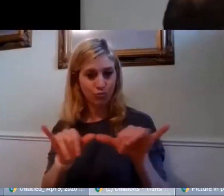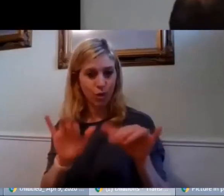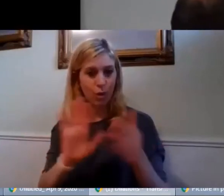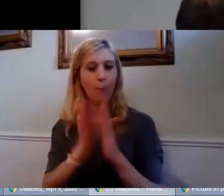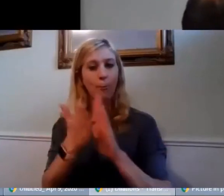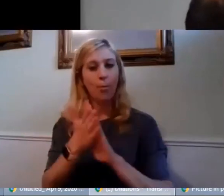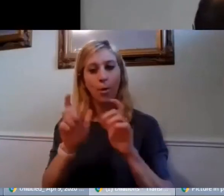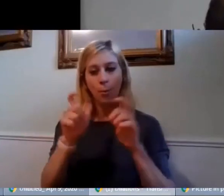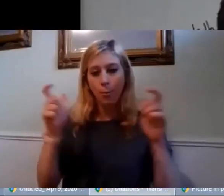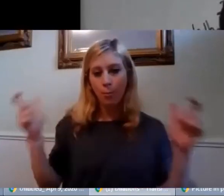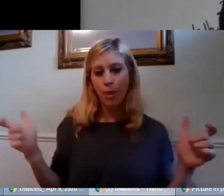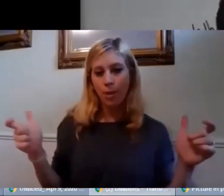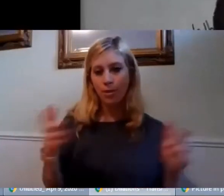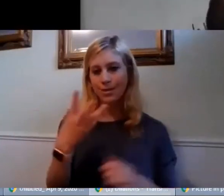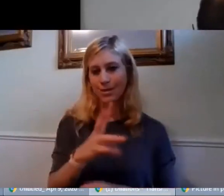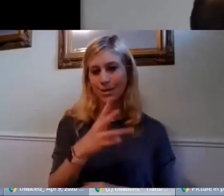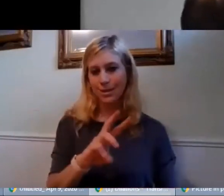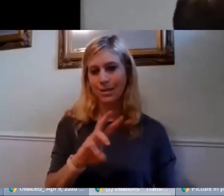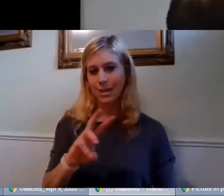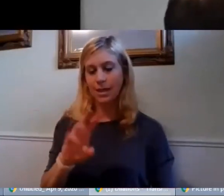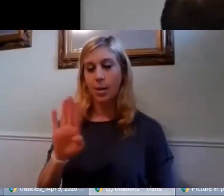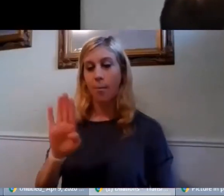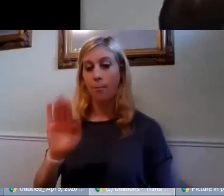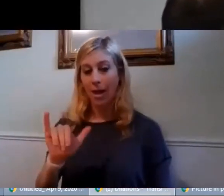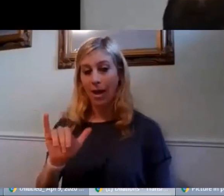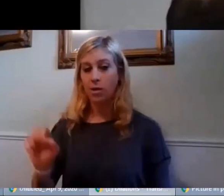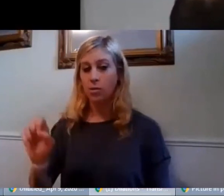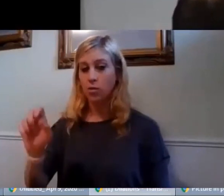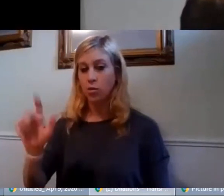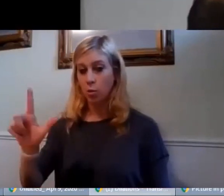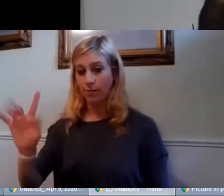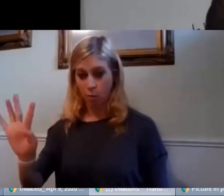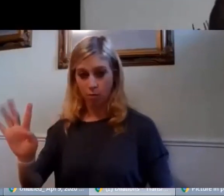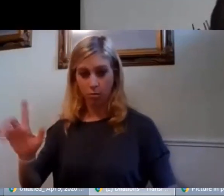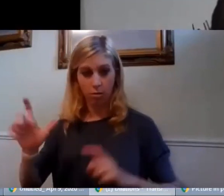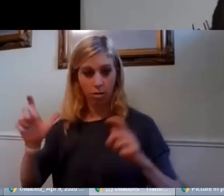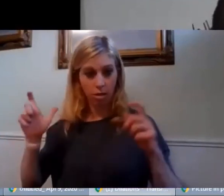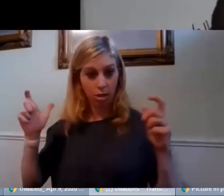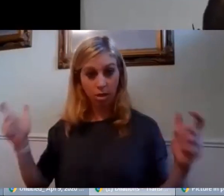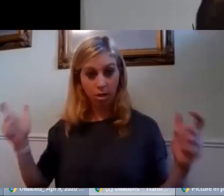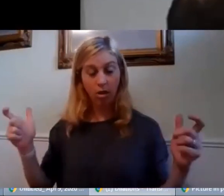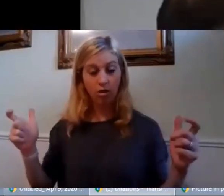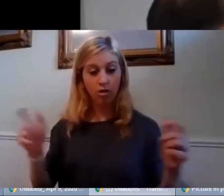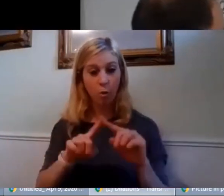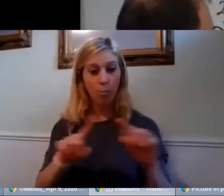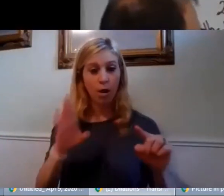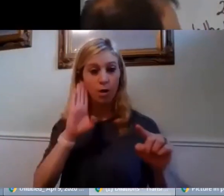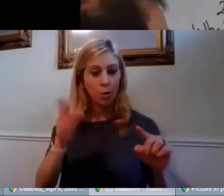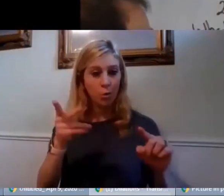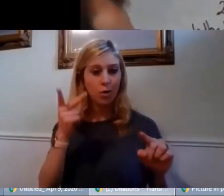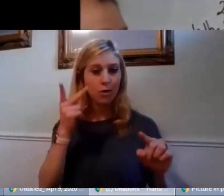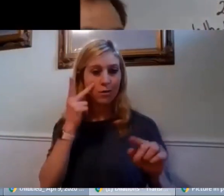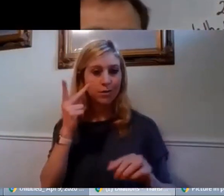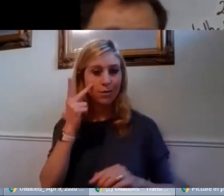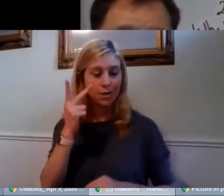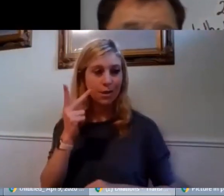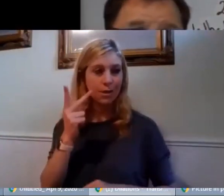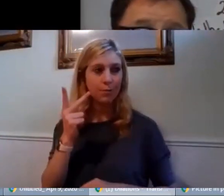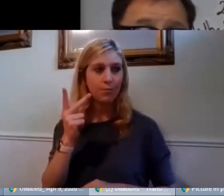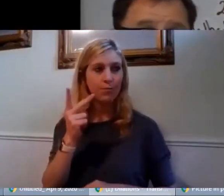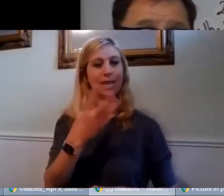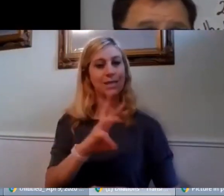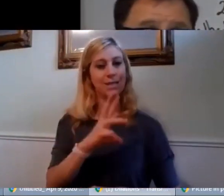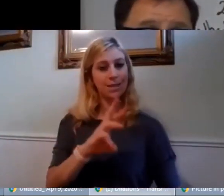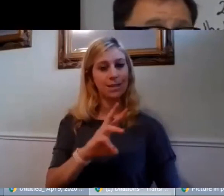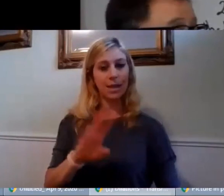just going to, not to scale, but just going to draw this out here to say 16 by 24. All right, so these are